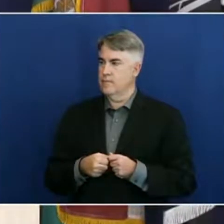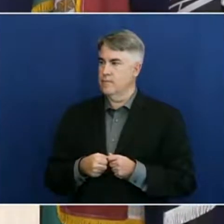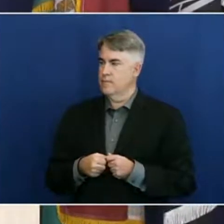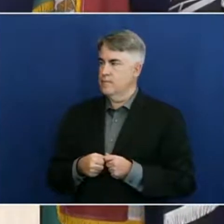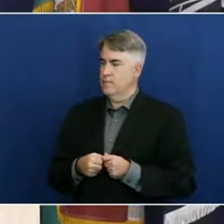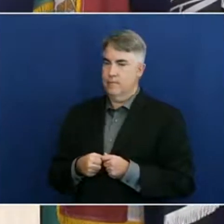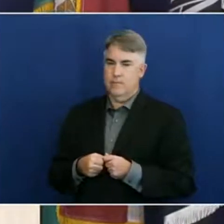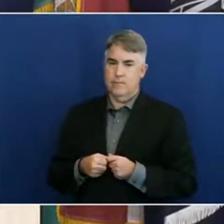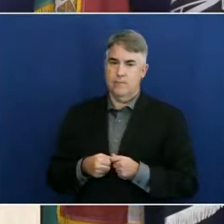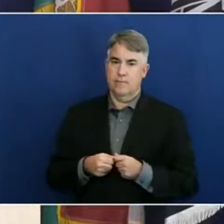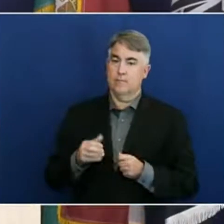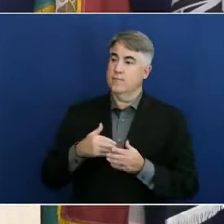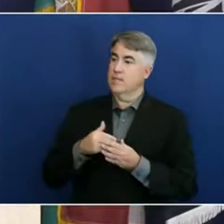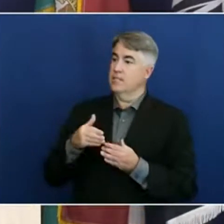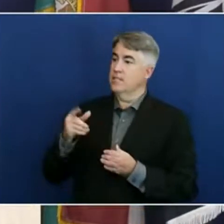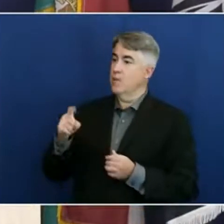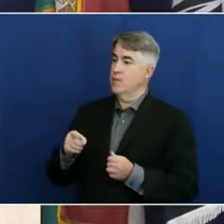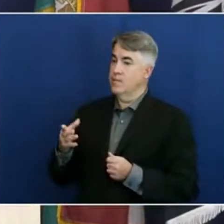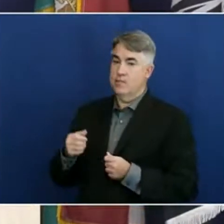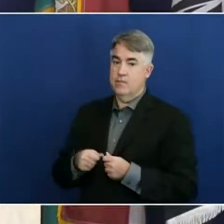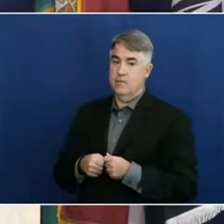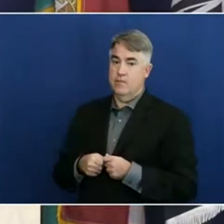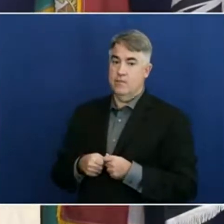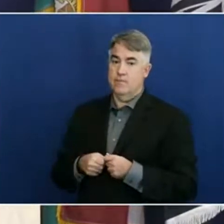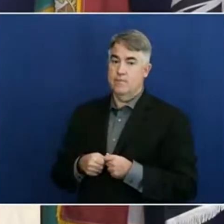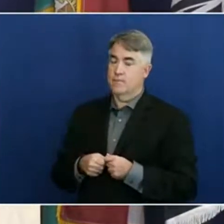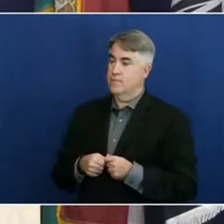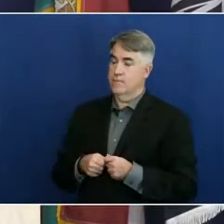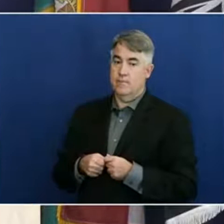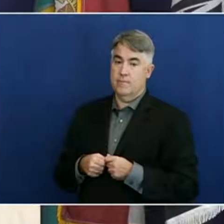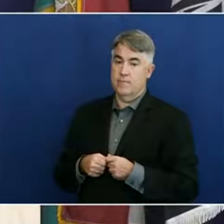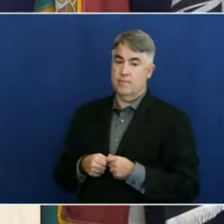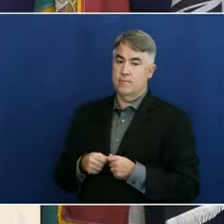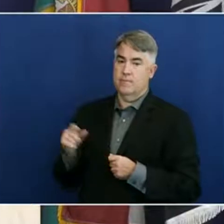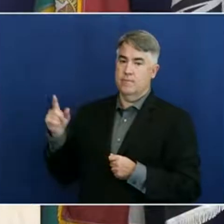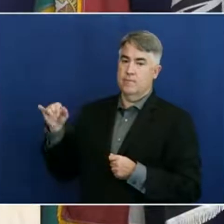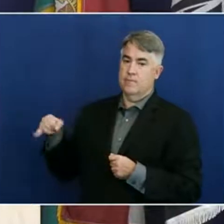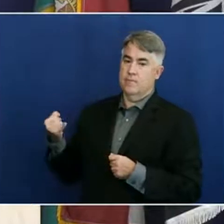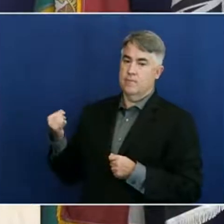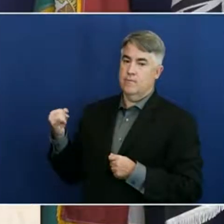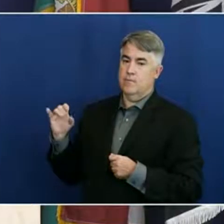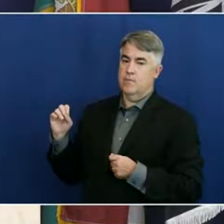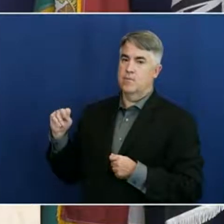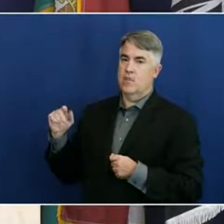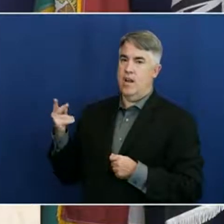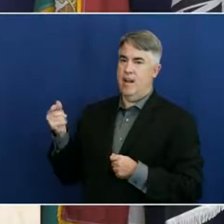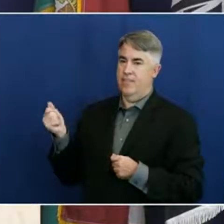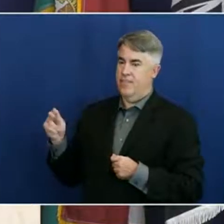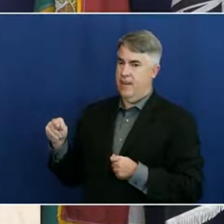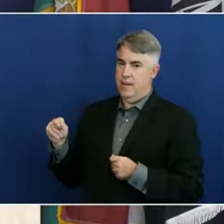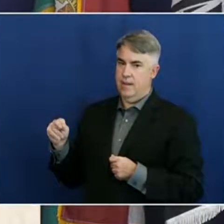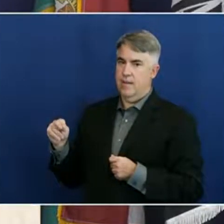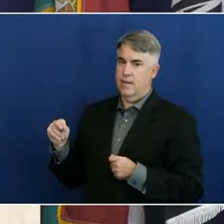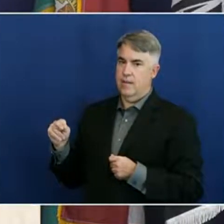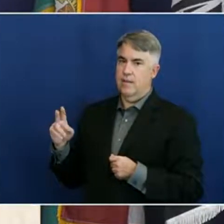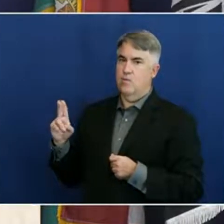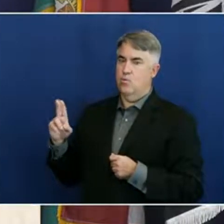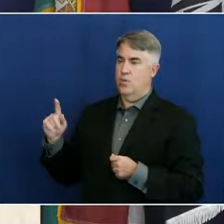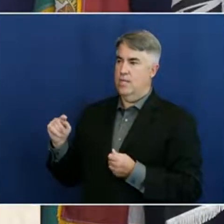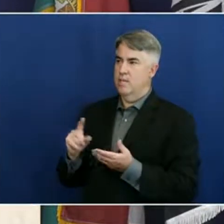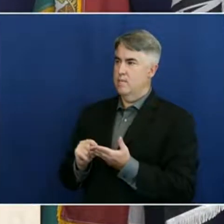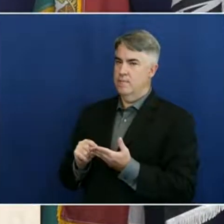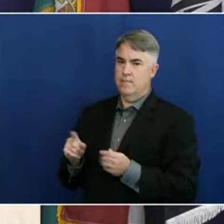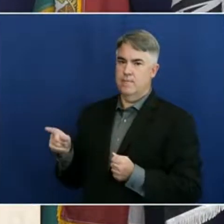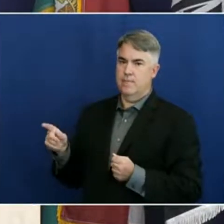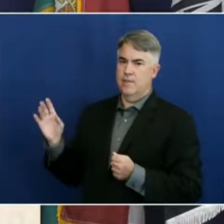All right, next text question. This next text question is from Jonathan Wozen with the Union Tribune. Given that the VA and Department of Defense